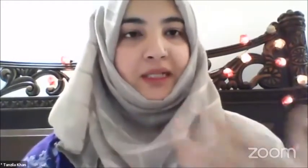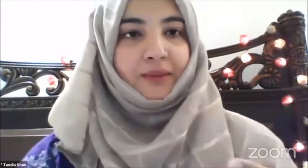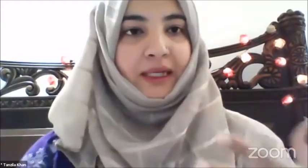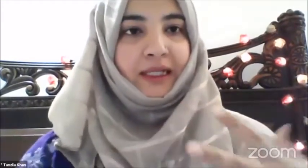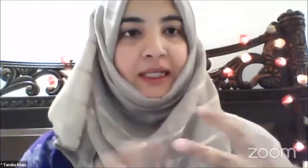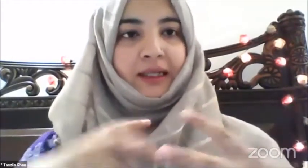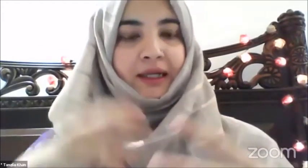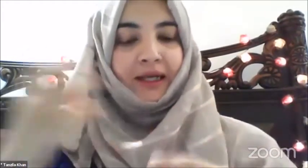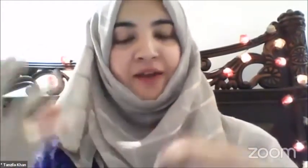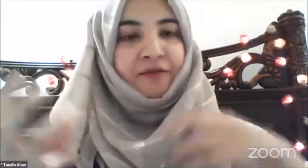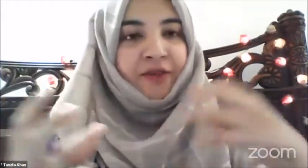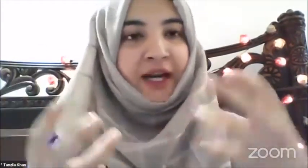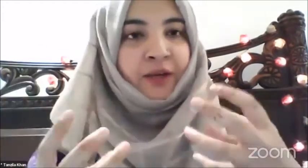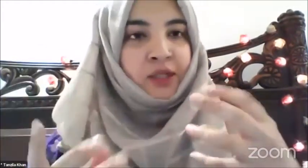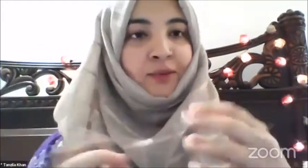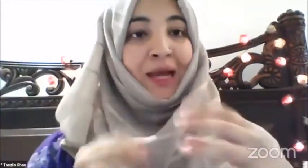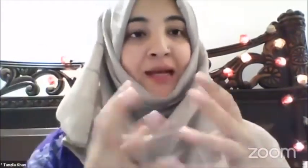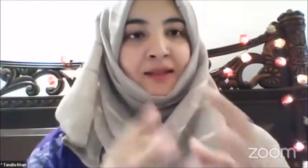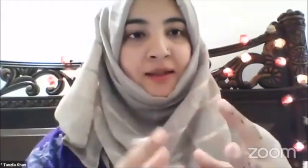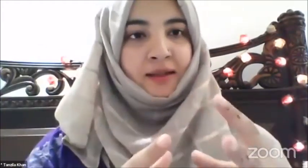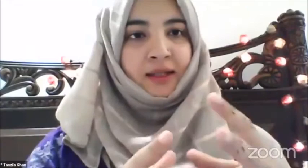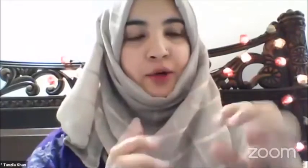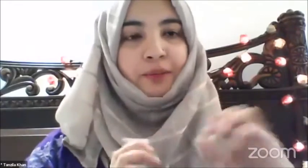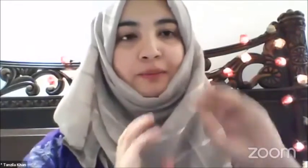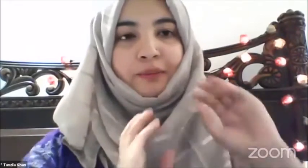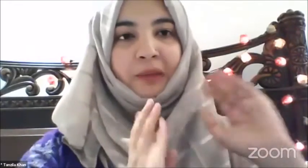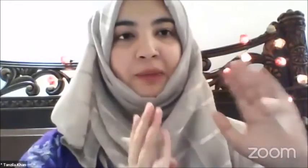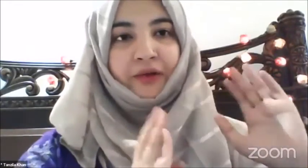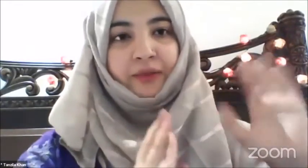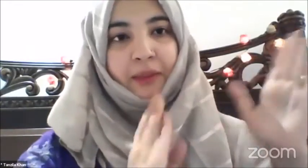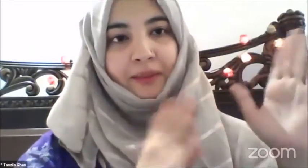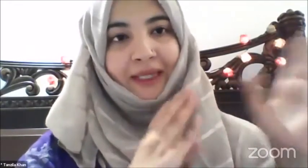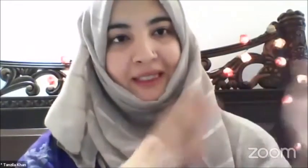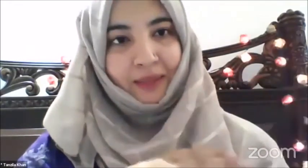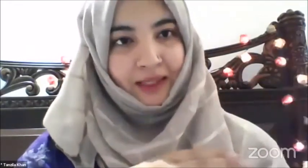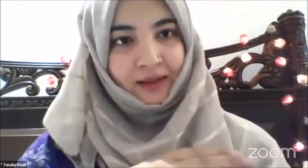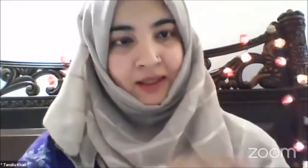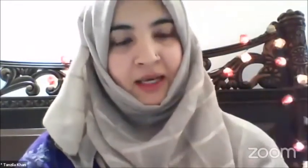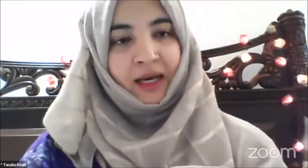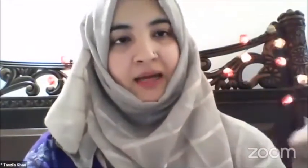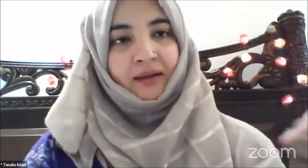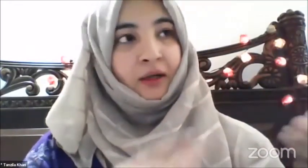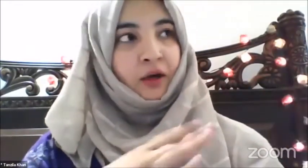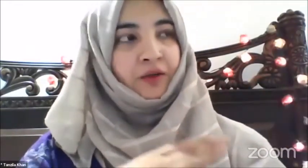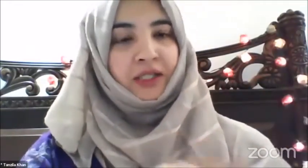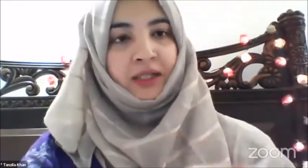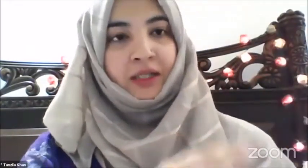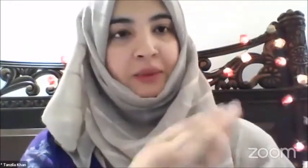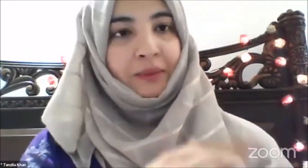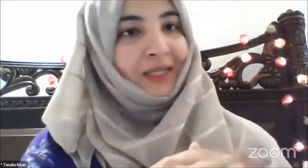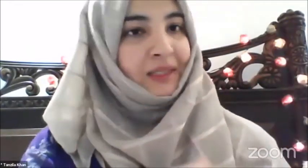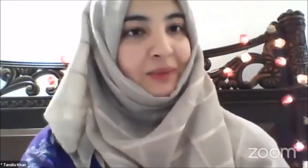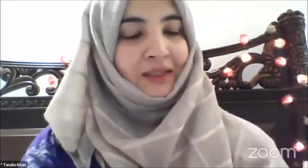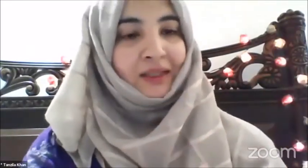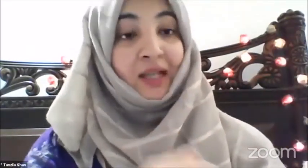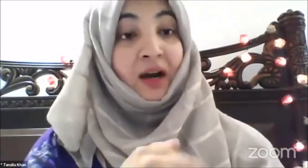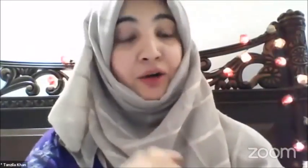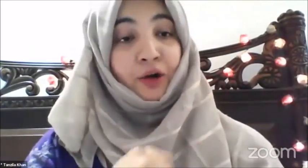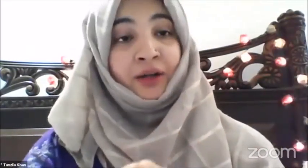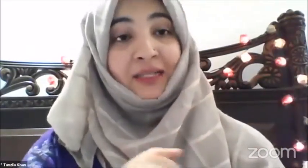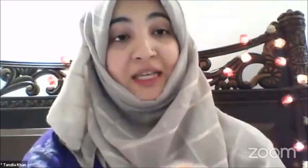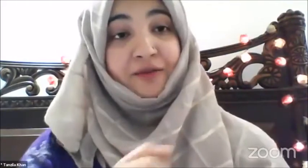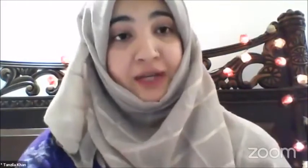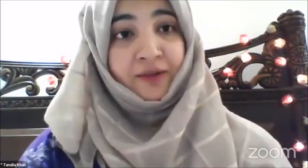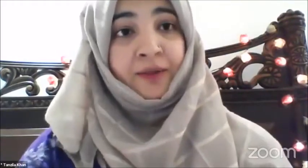with disability, the entire fight was about access, about being part of the public space. And all of a sudden, the public spaces are